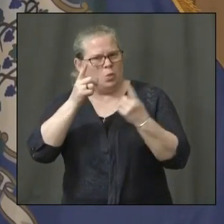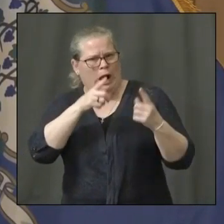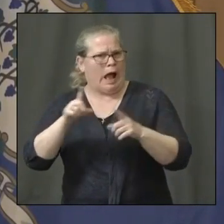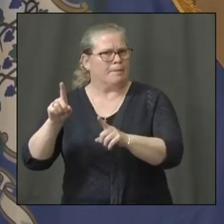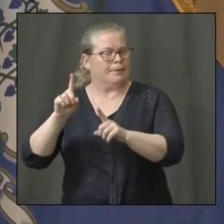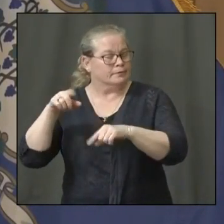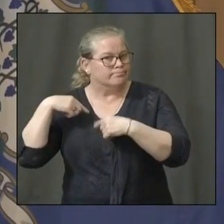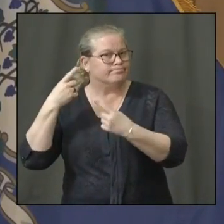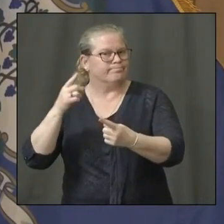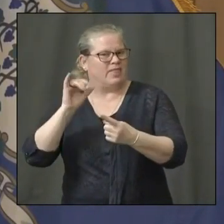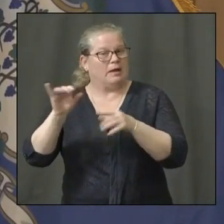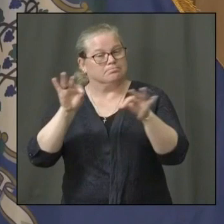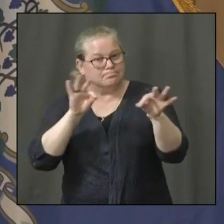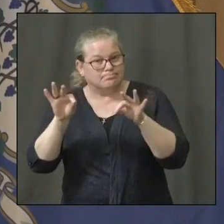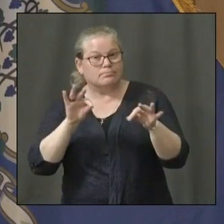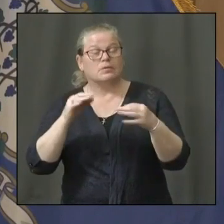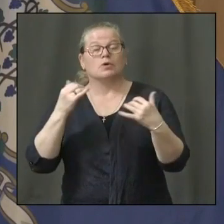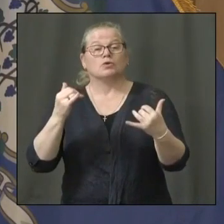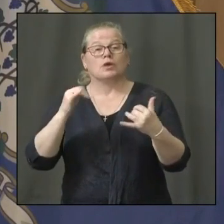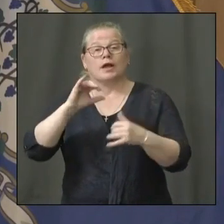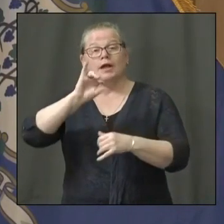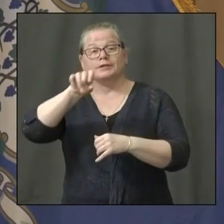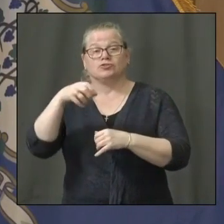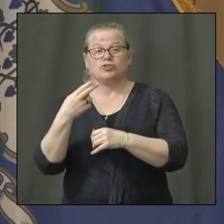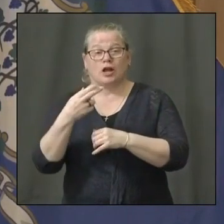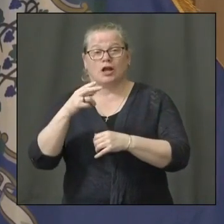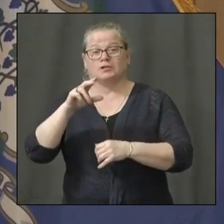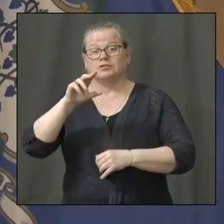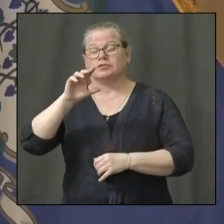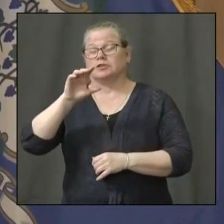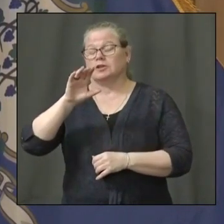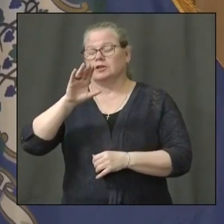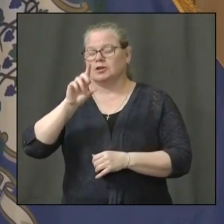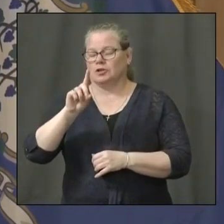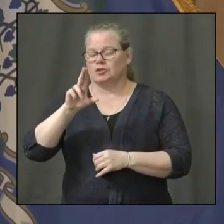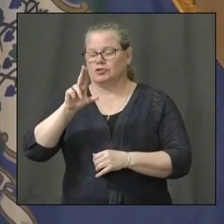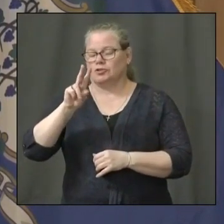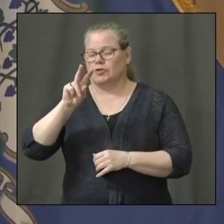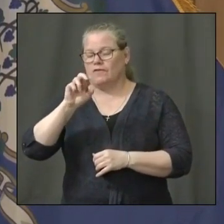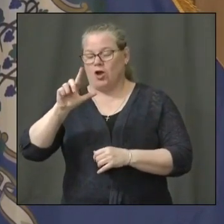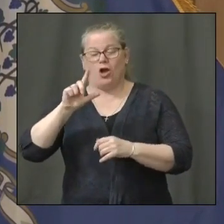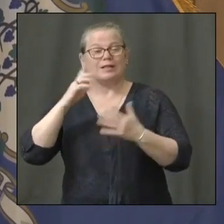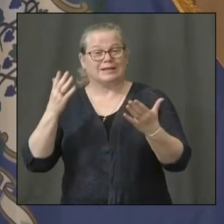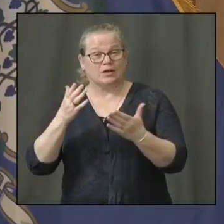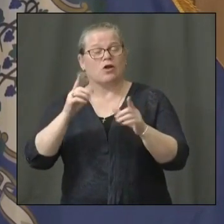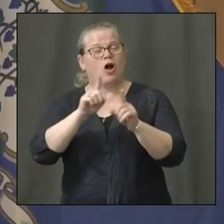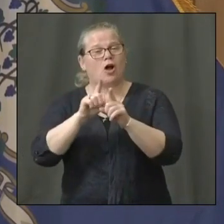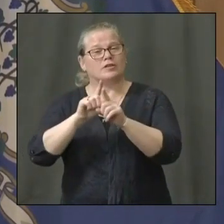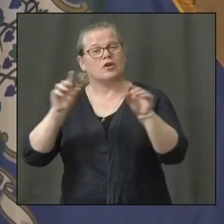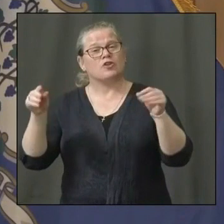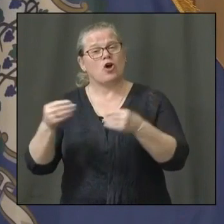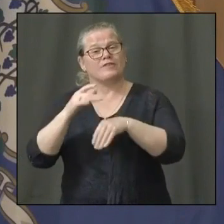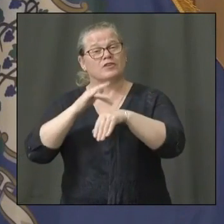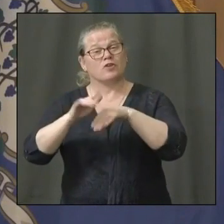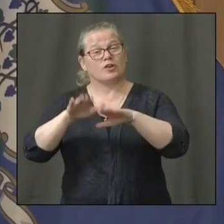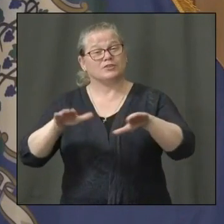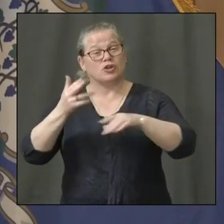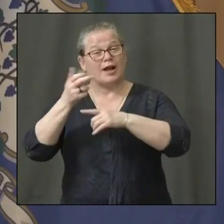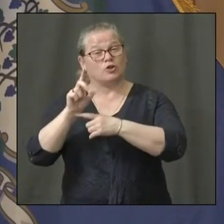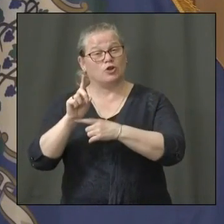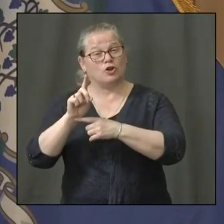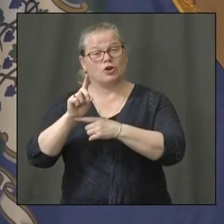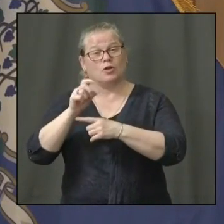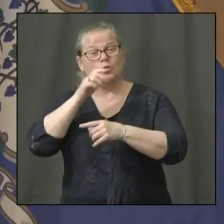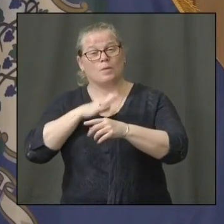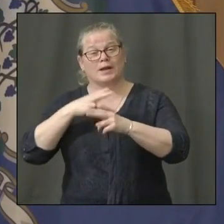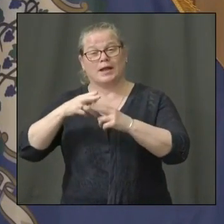who's been helping lead our efforts here, and Beth Bai, Office of Early Childhood, will be on in a few minutes. But